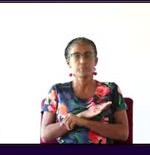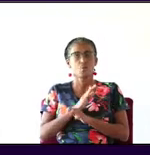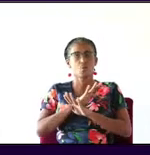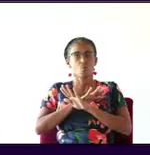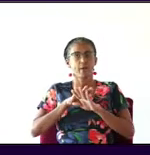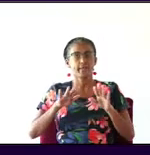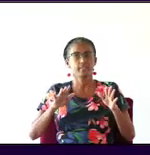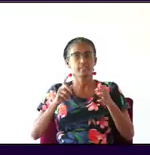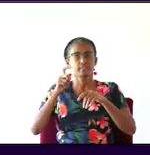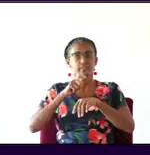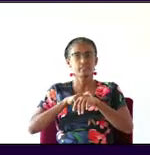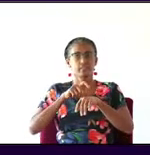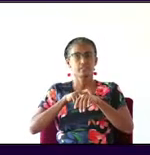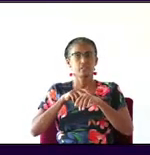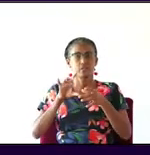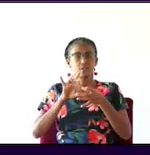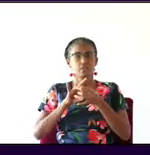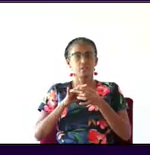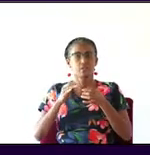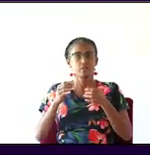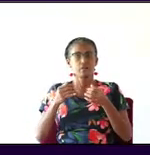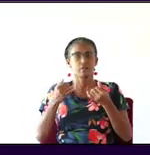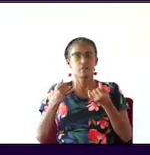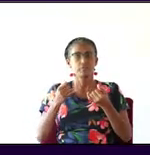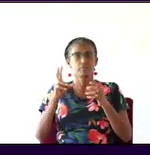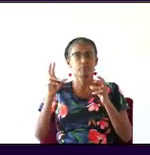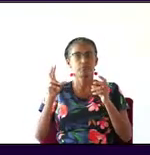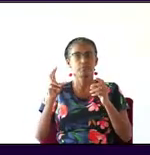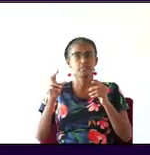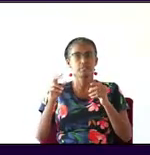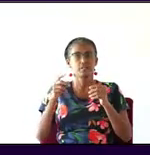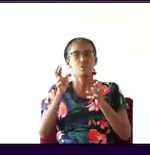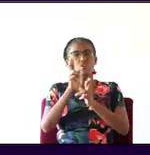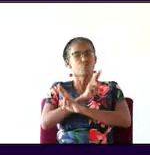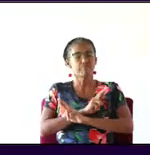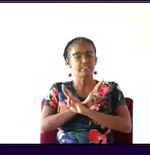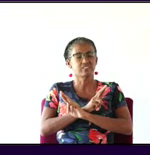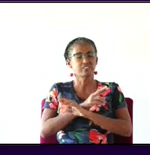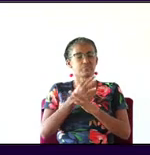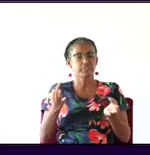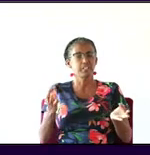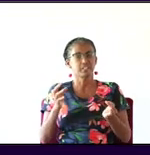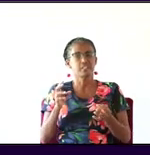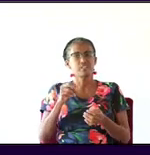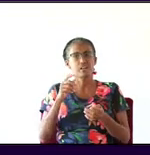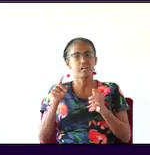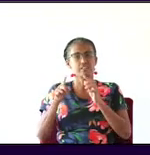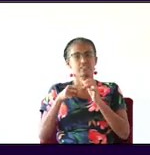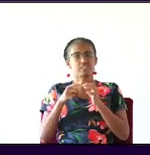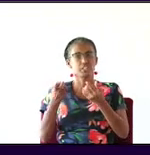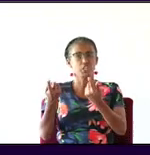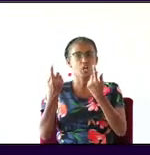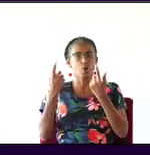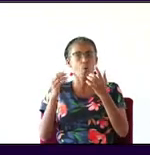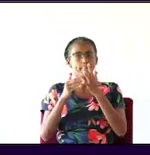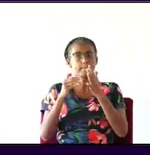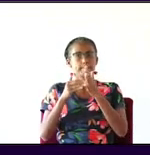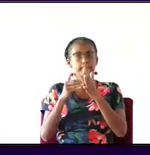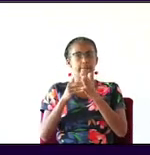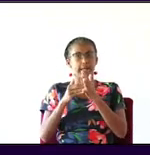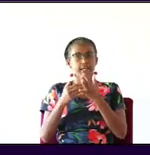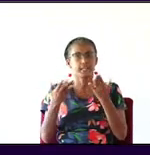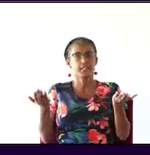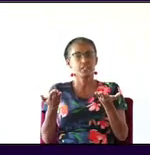quiet time of no engagement, so that he can be back with us, powerful, more